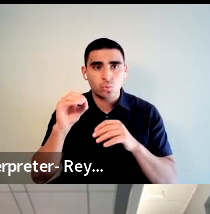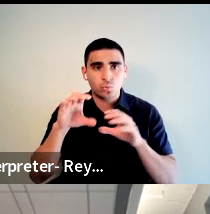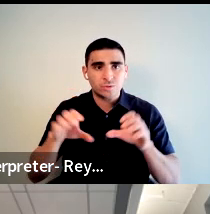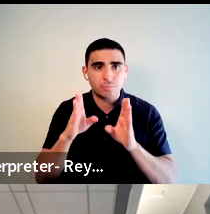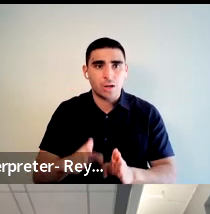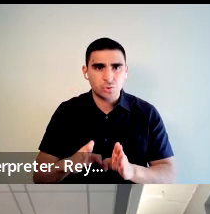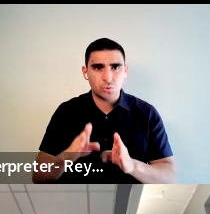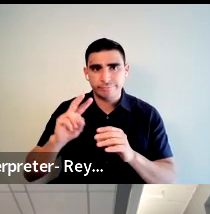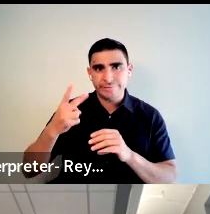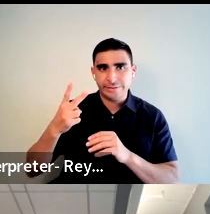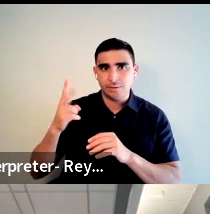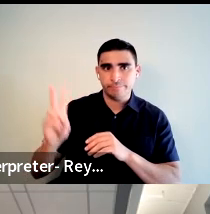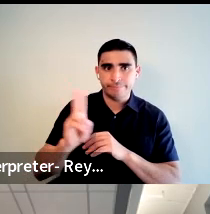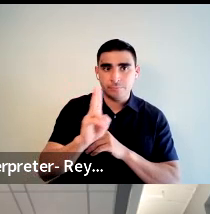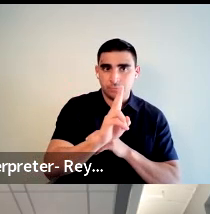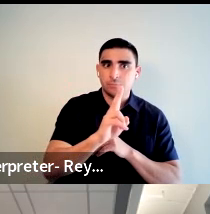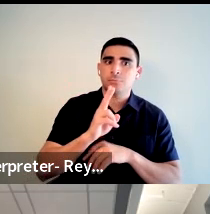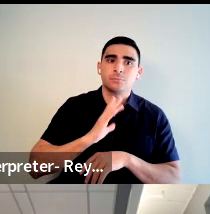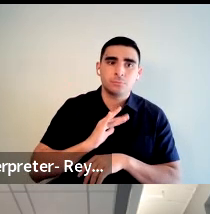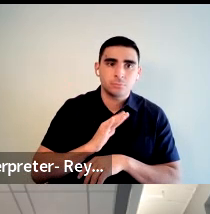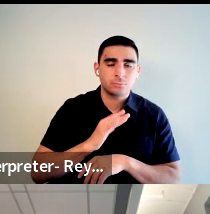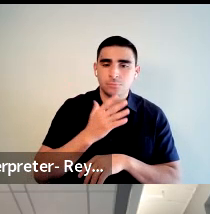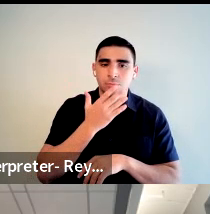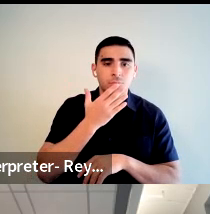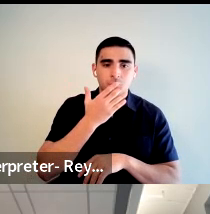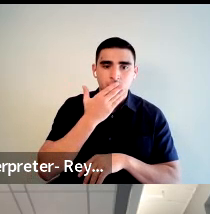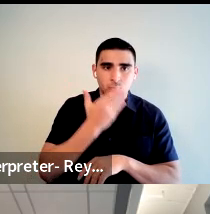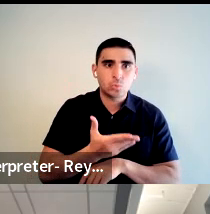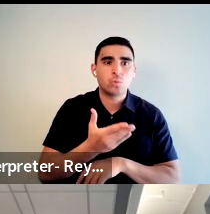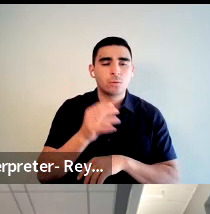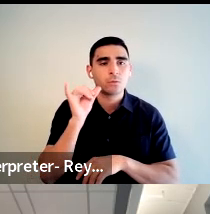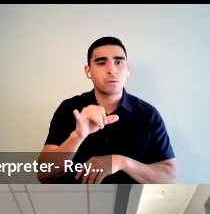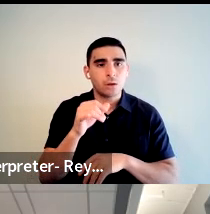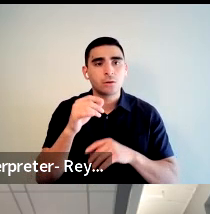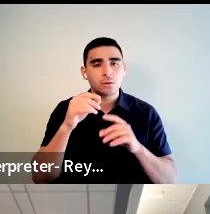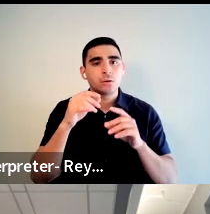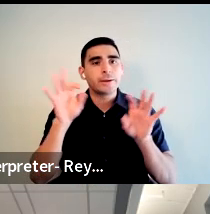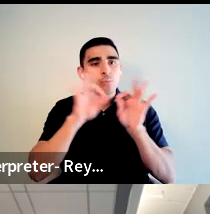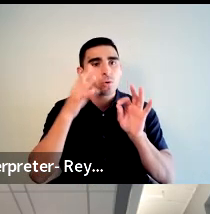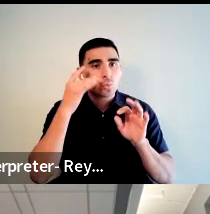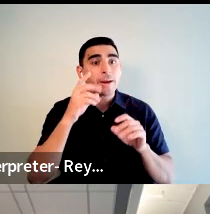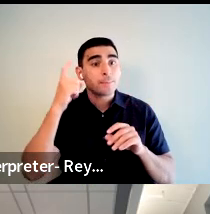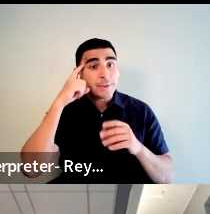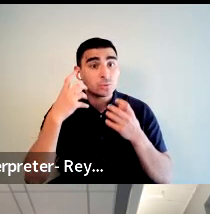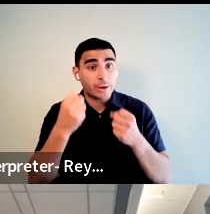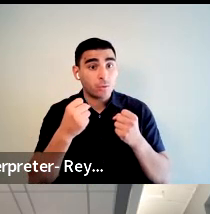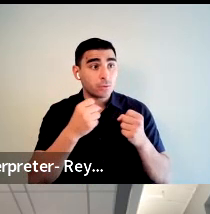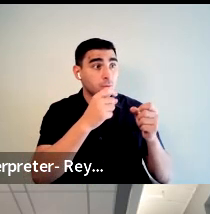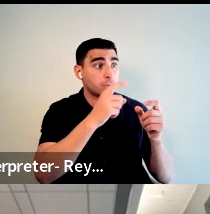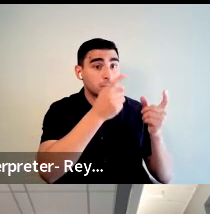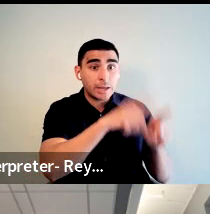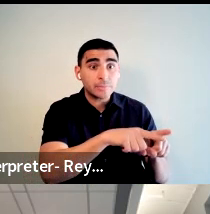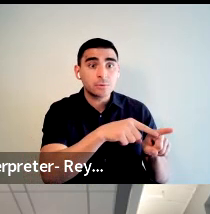often a reason why a police or a sheriff is included in a mental health call or a